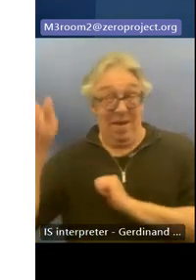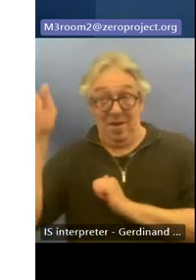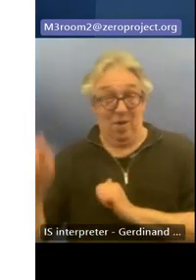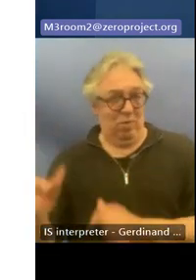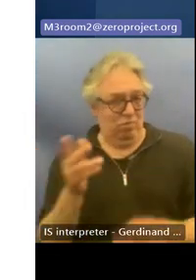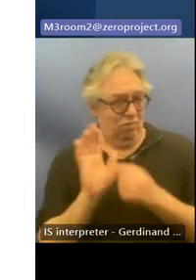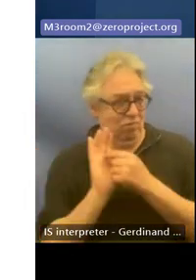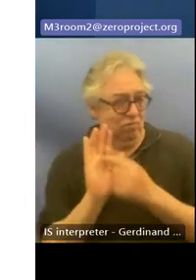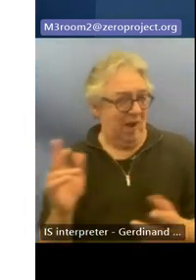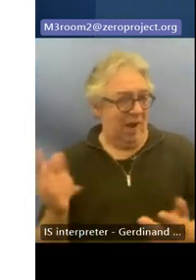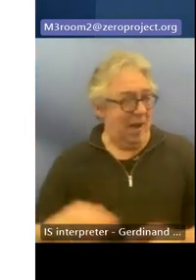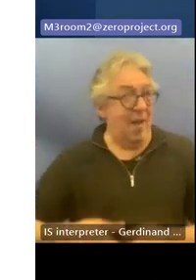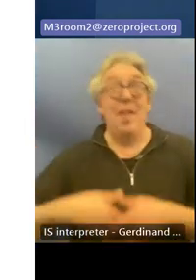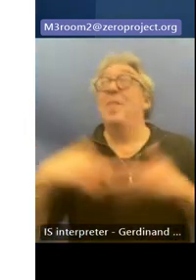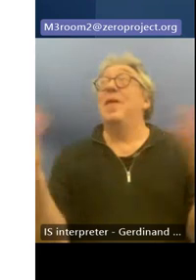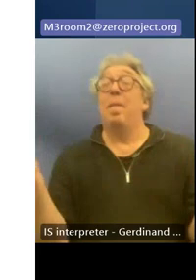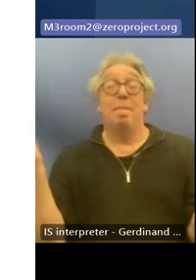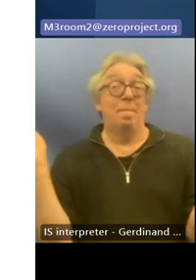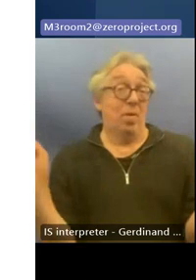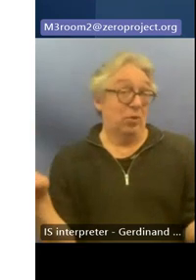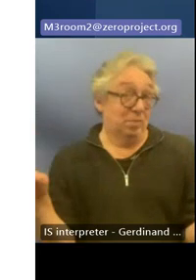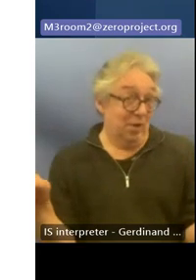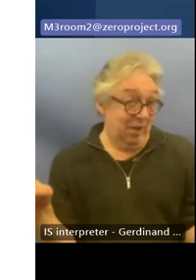seem impossible until it's done.